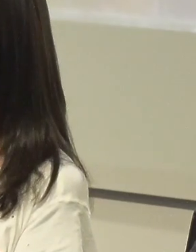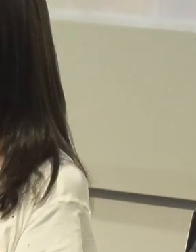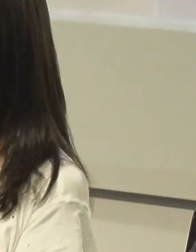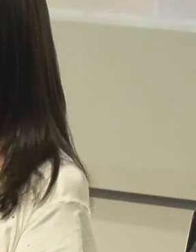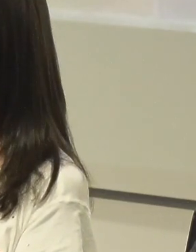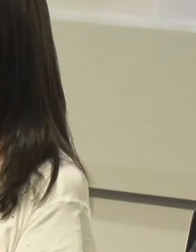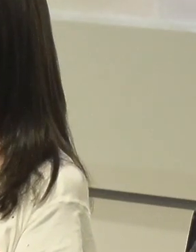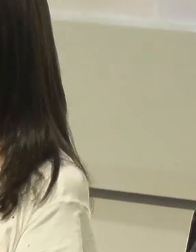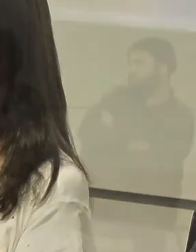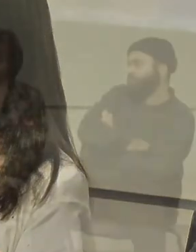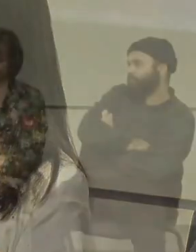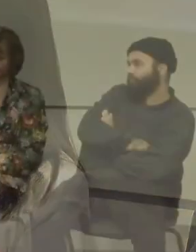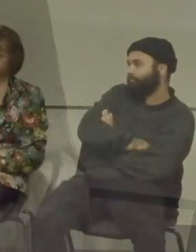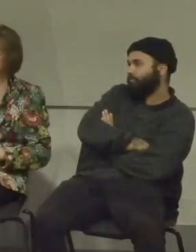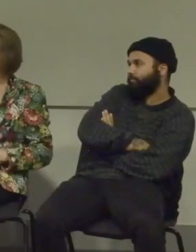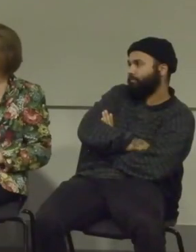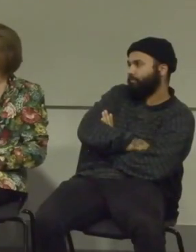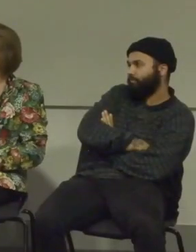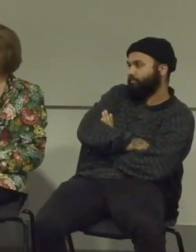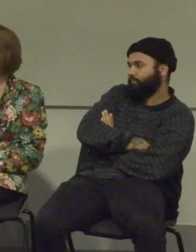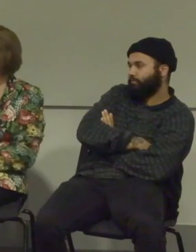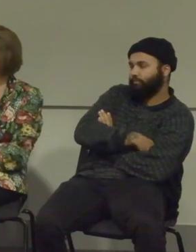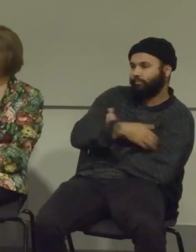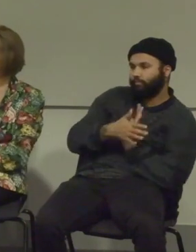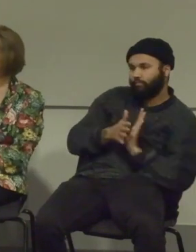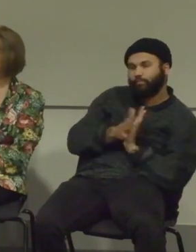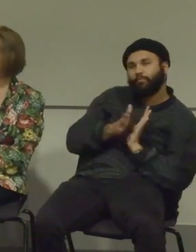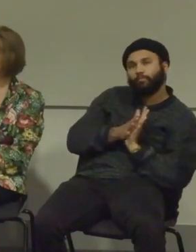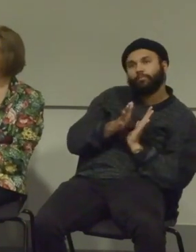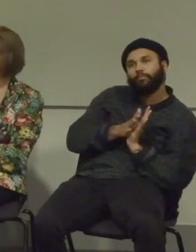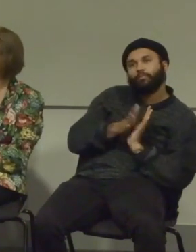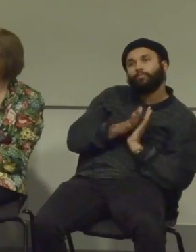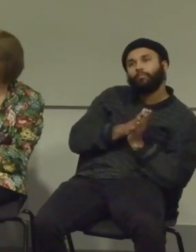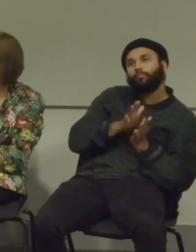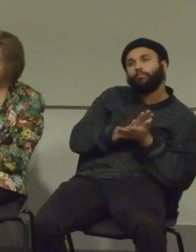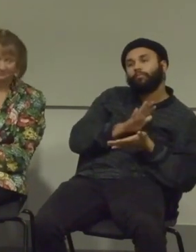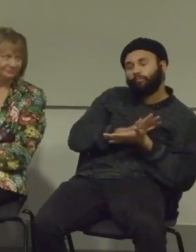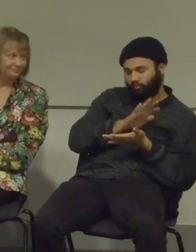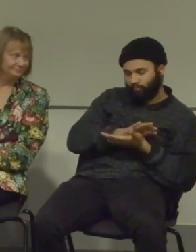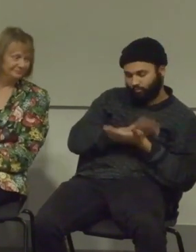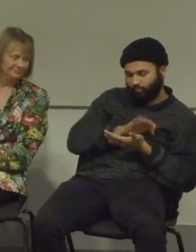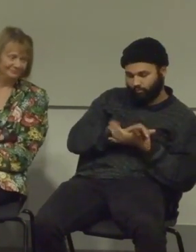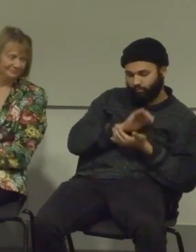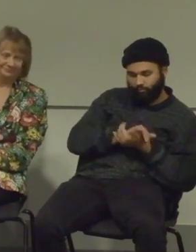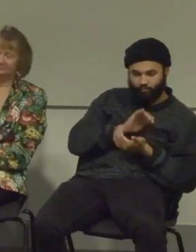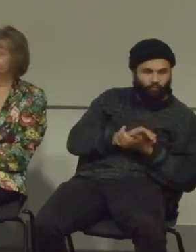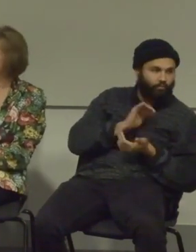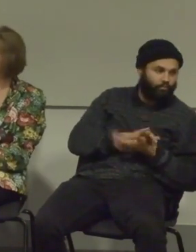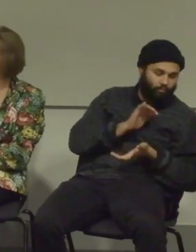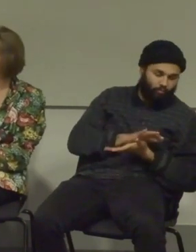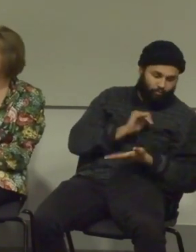today. So just please help me give a big thank you to all the panelists that we've heard from today and all the wonderful art they've created.